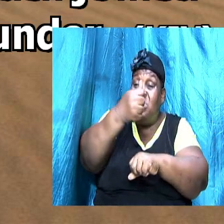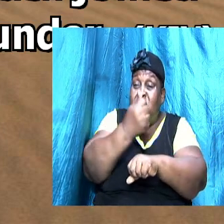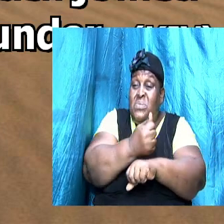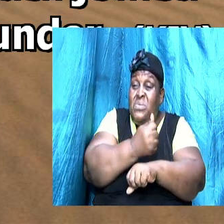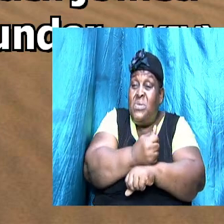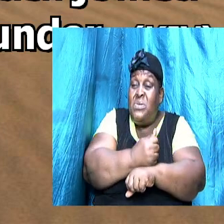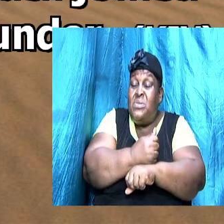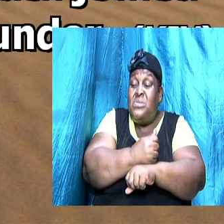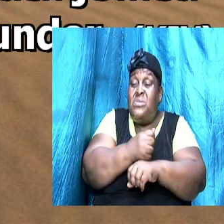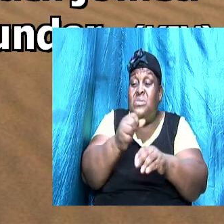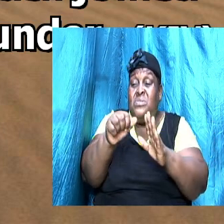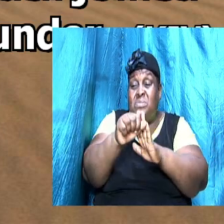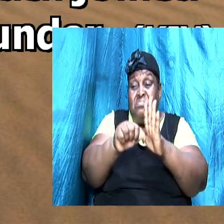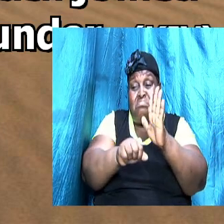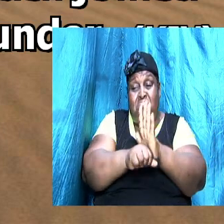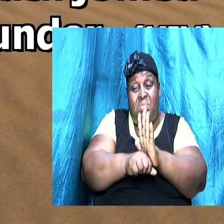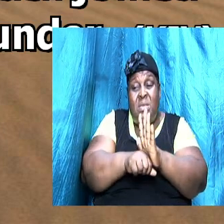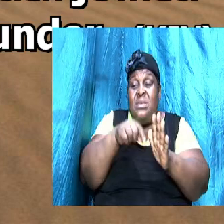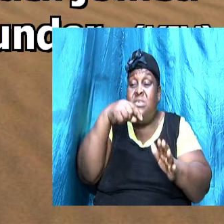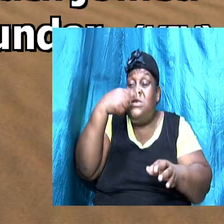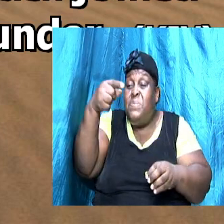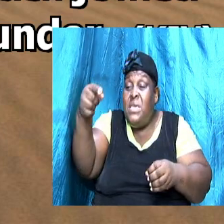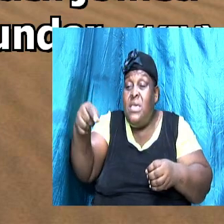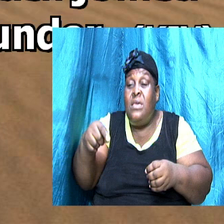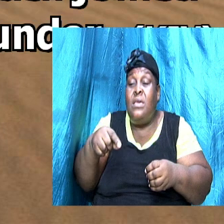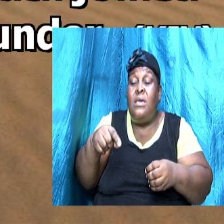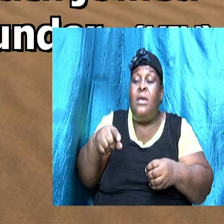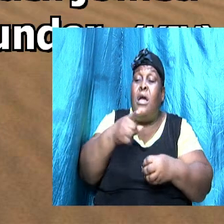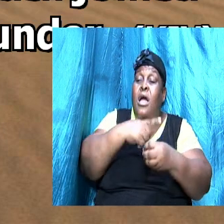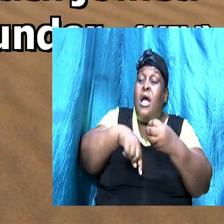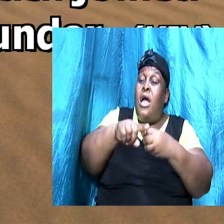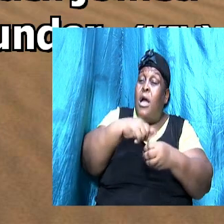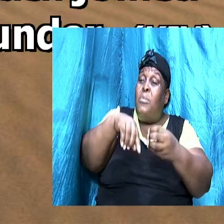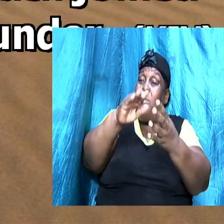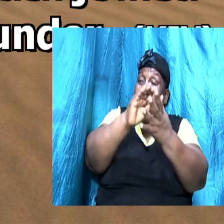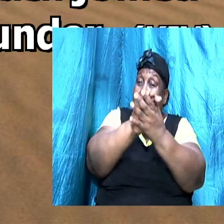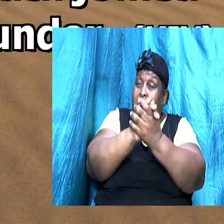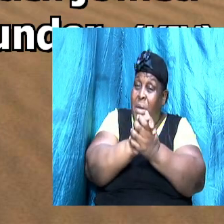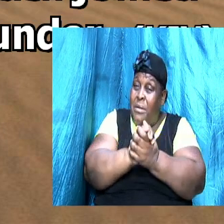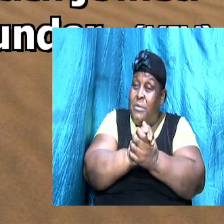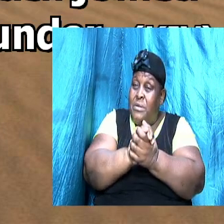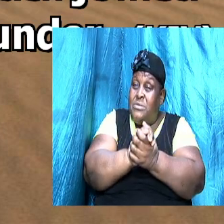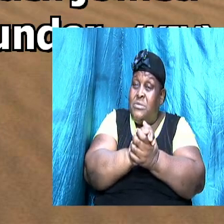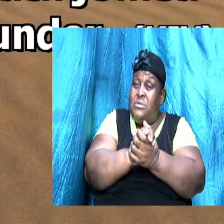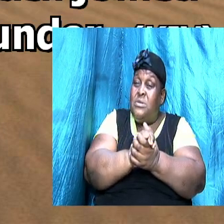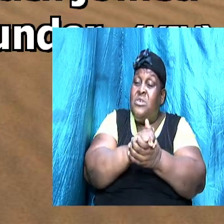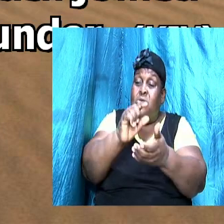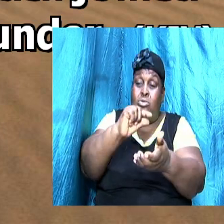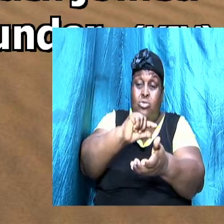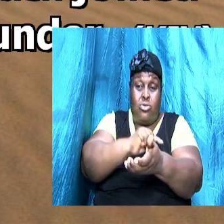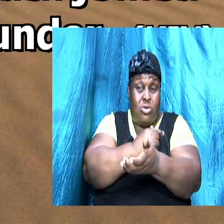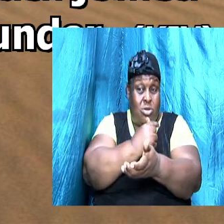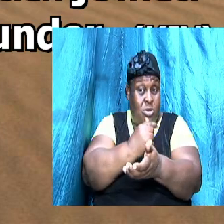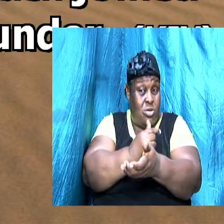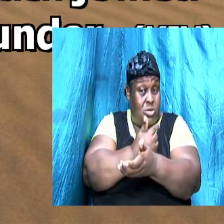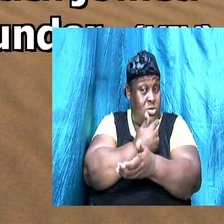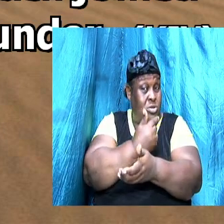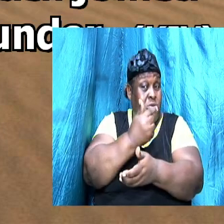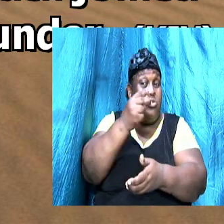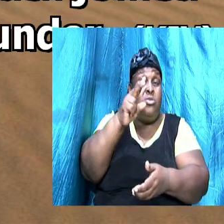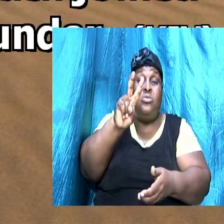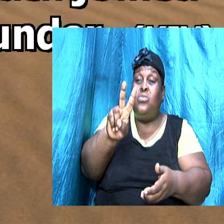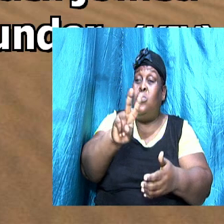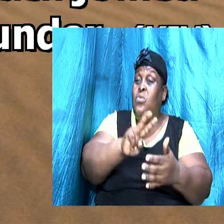in addressing marriage was his quote of Genesis chapter 2